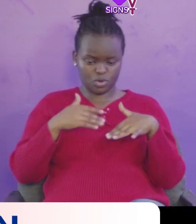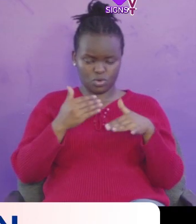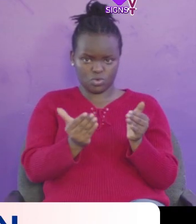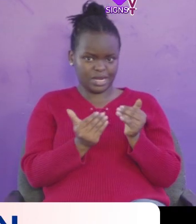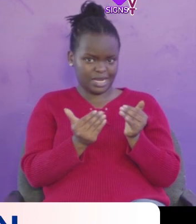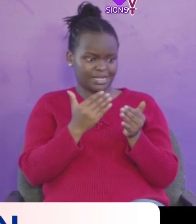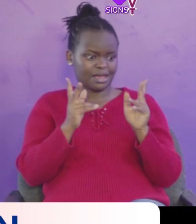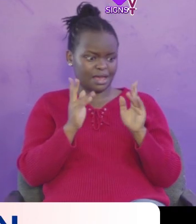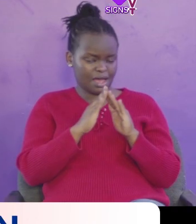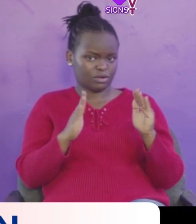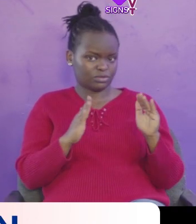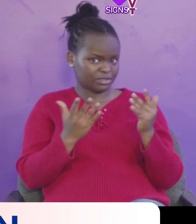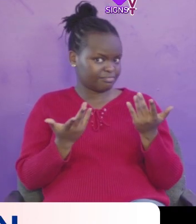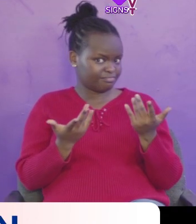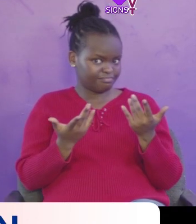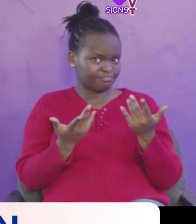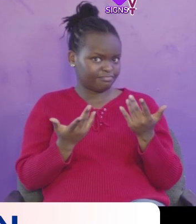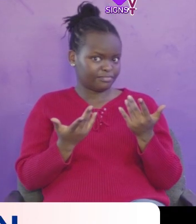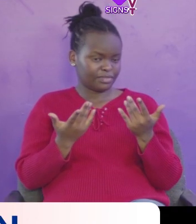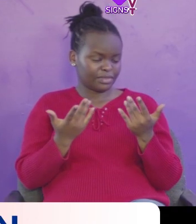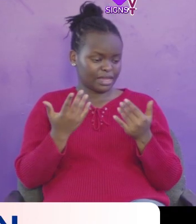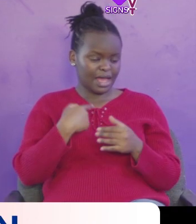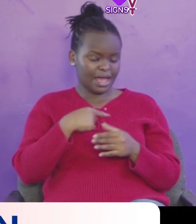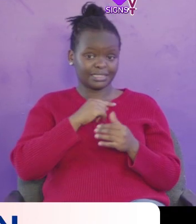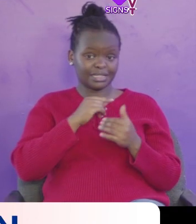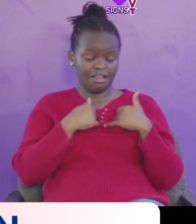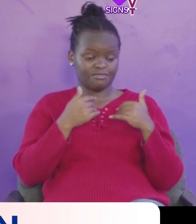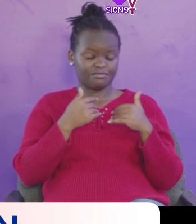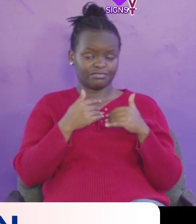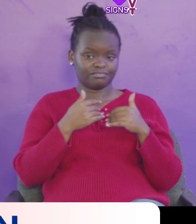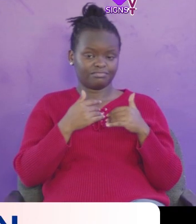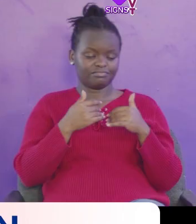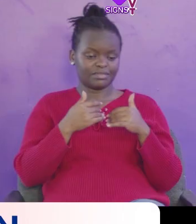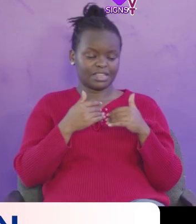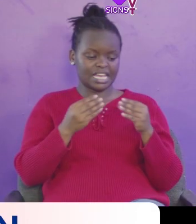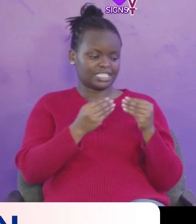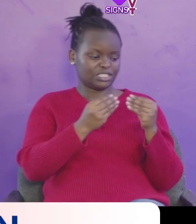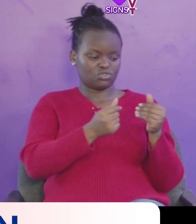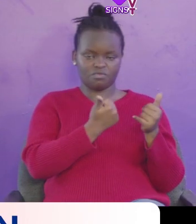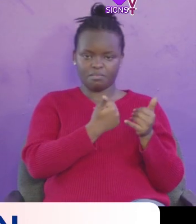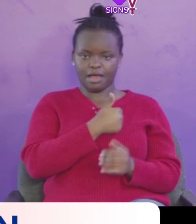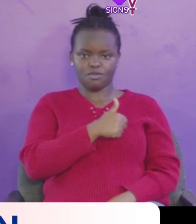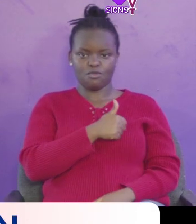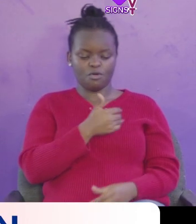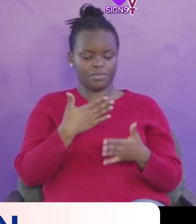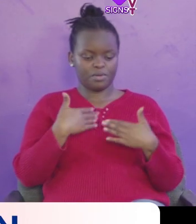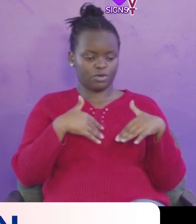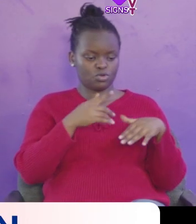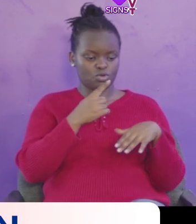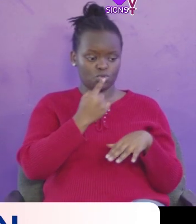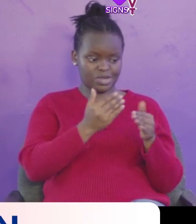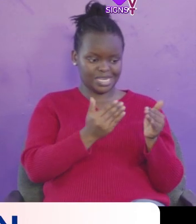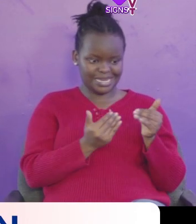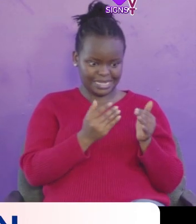mean deserving cases? Yeah, because we have deserving cases that were not handled. Because number one, if you